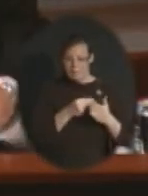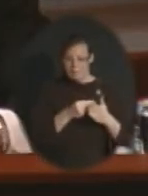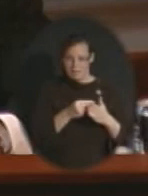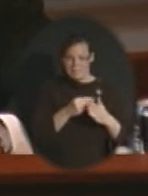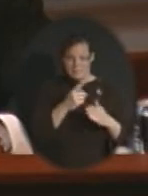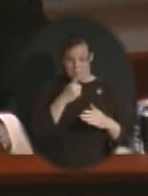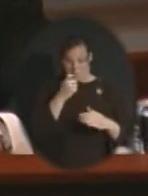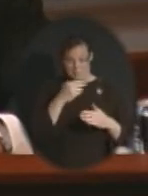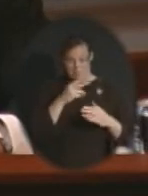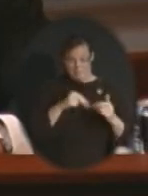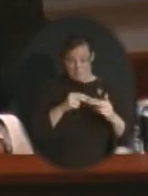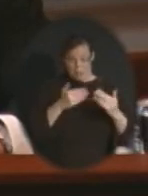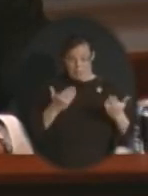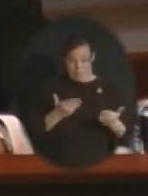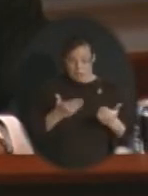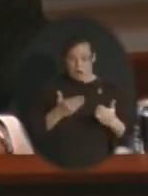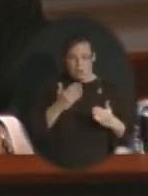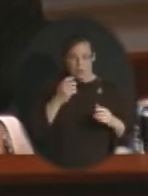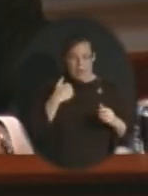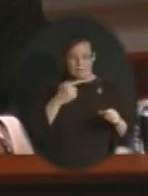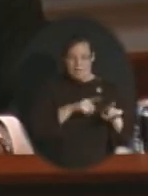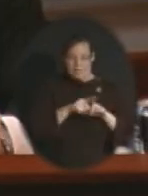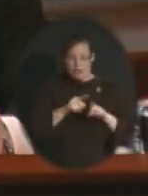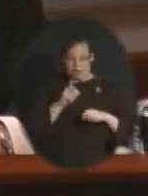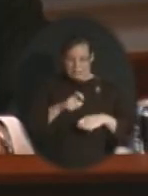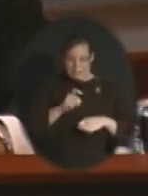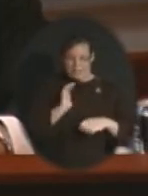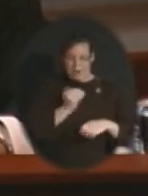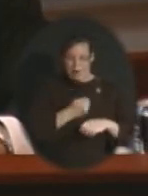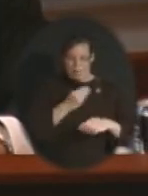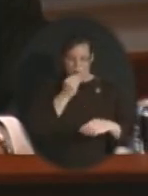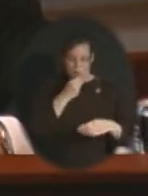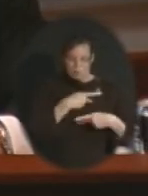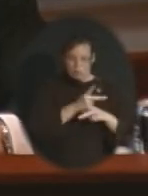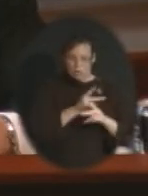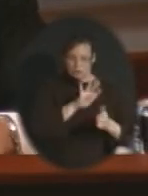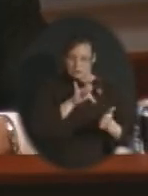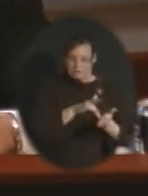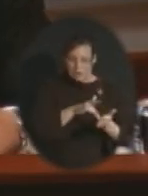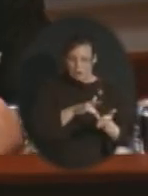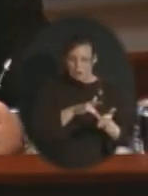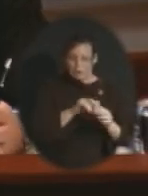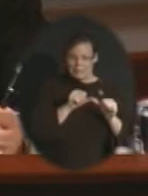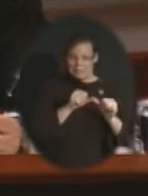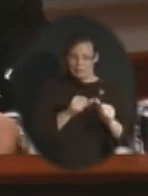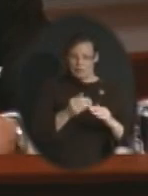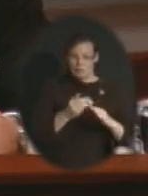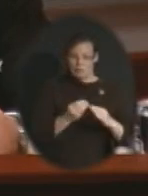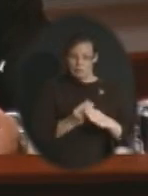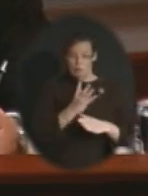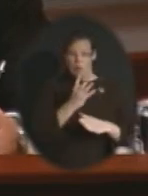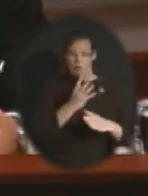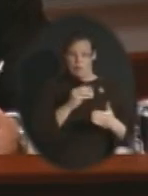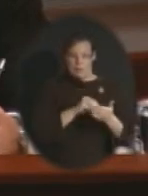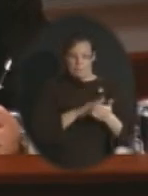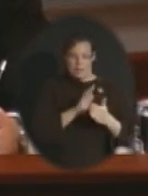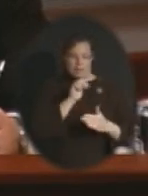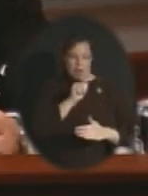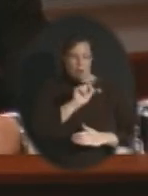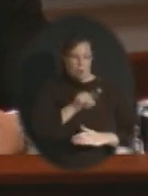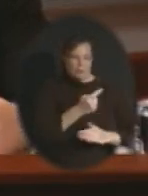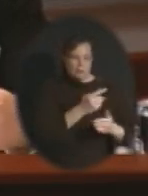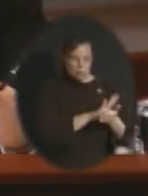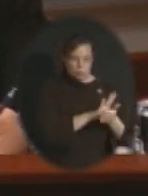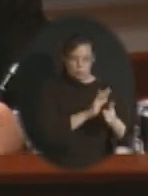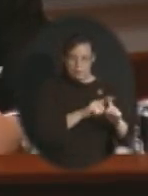also know that we have additional needs at our Food Production Center. Again, the continued growth impacts not only schools,